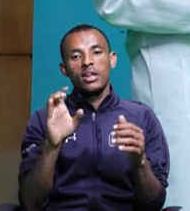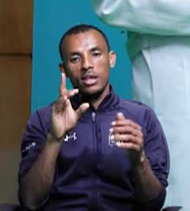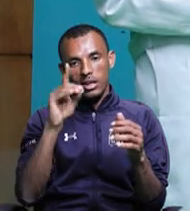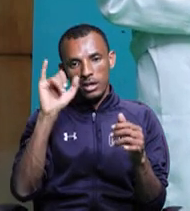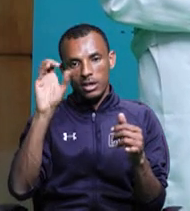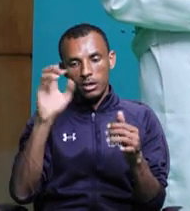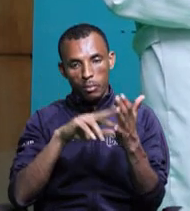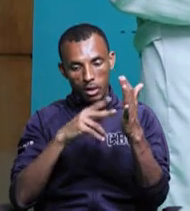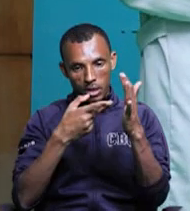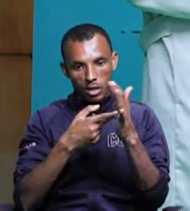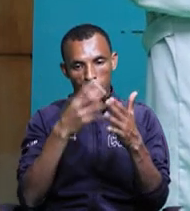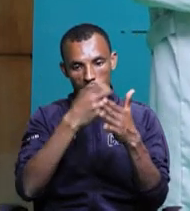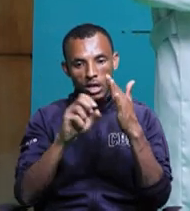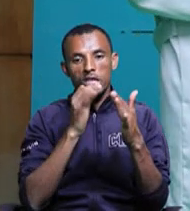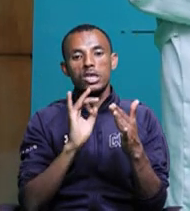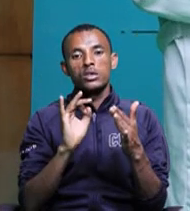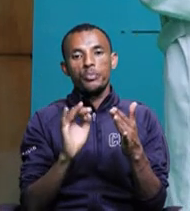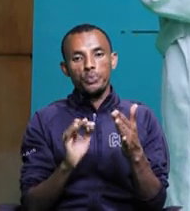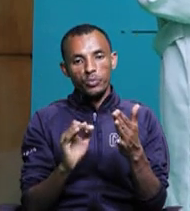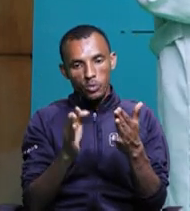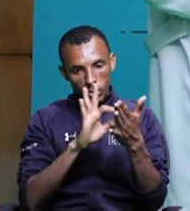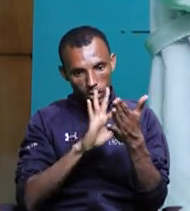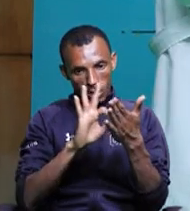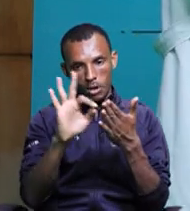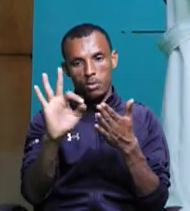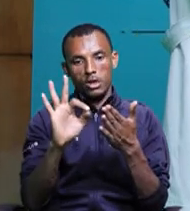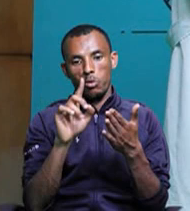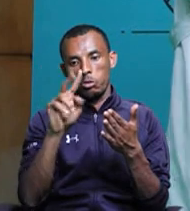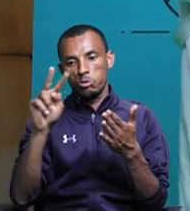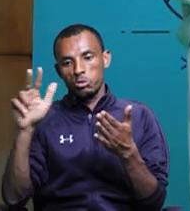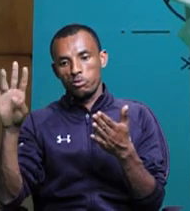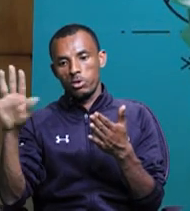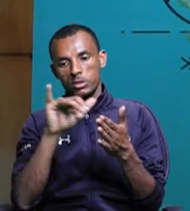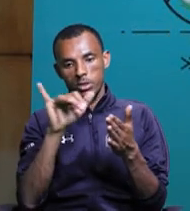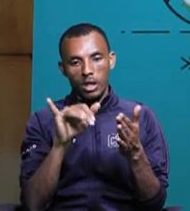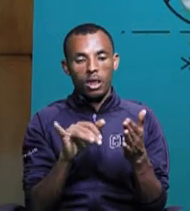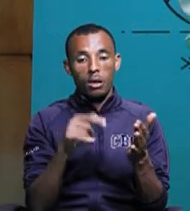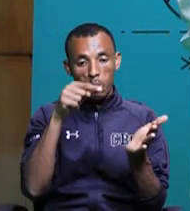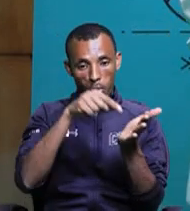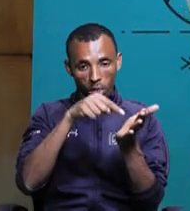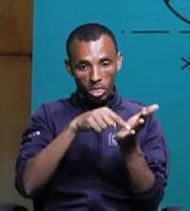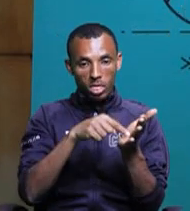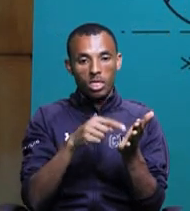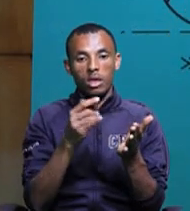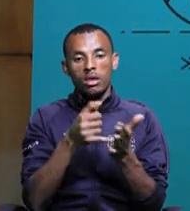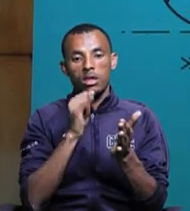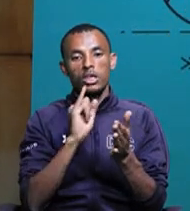that data it is the whole number, the set of all numbers. When fractions or decimals are